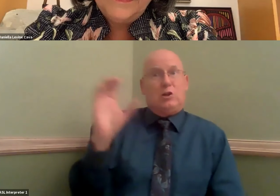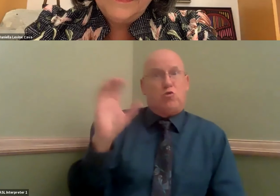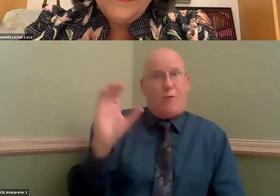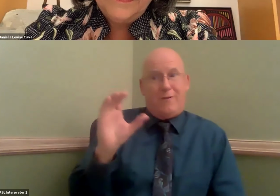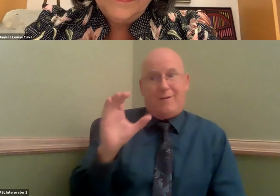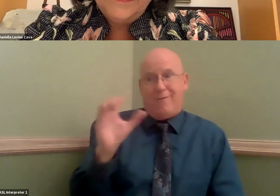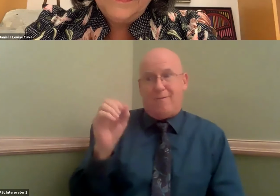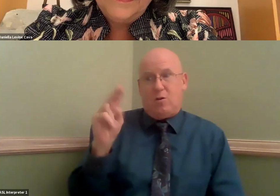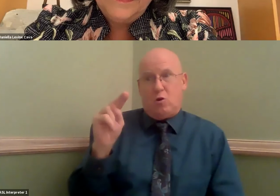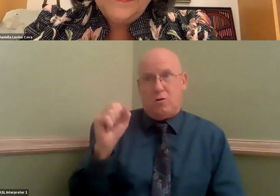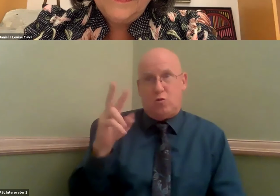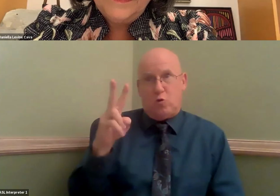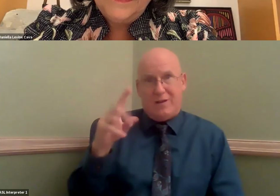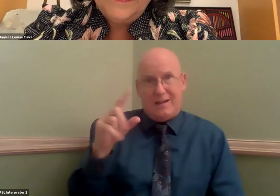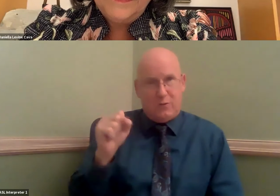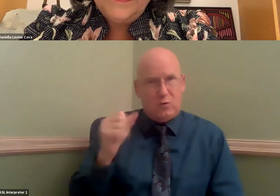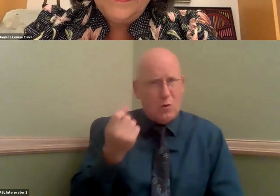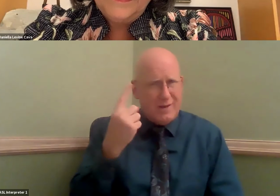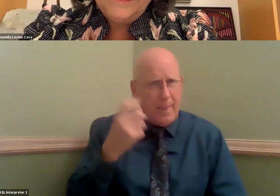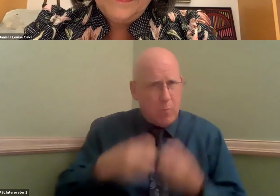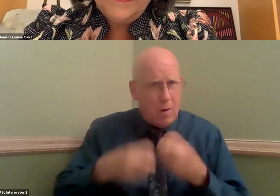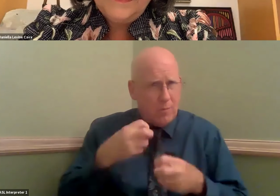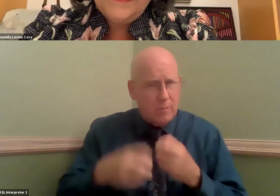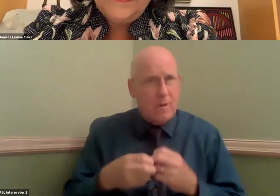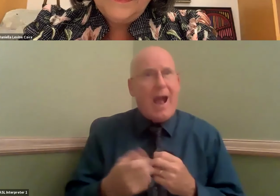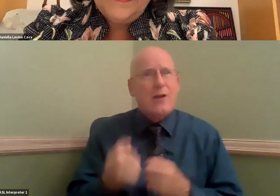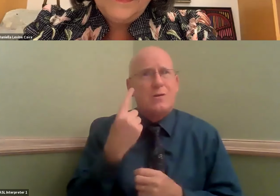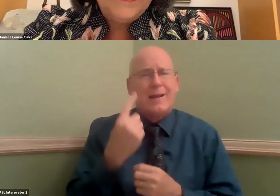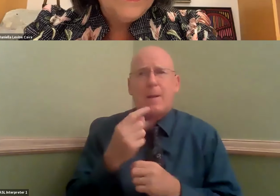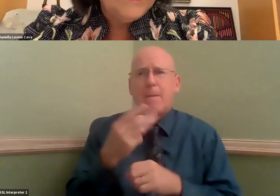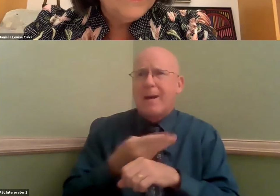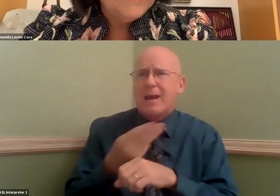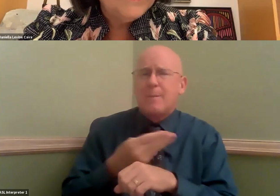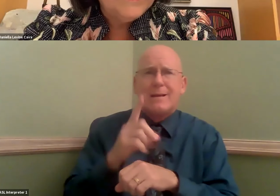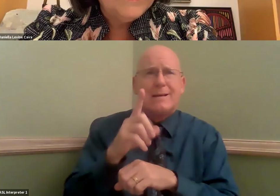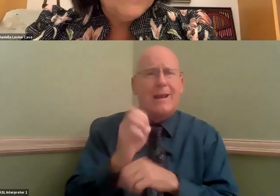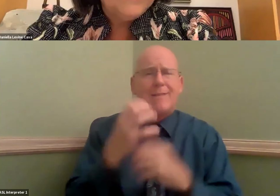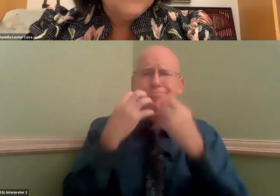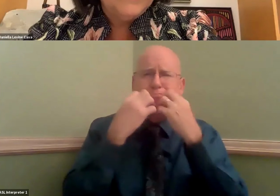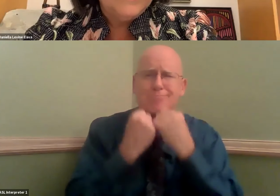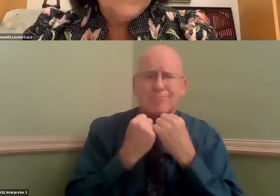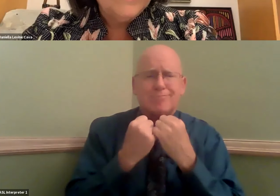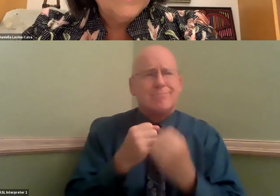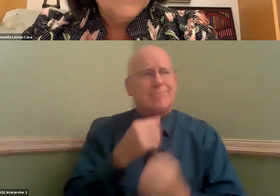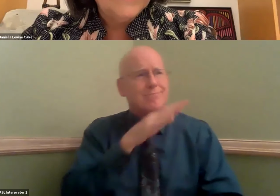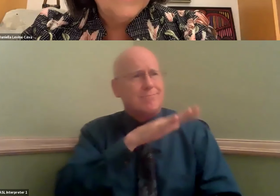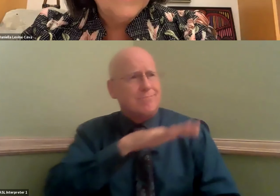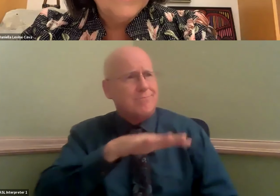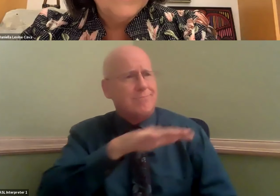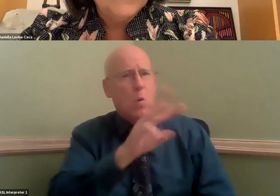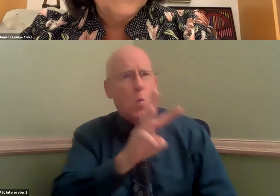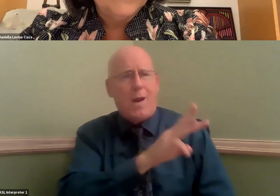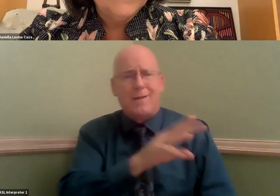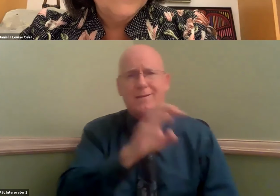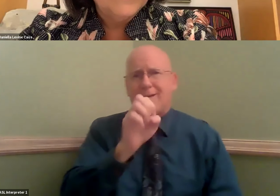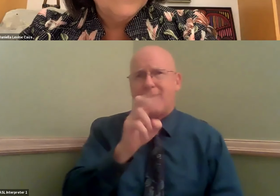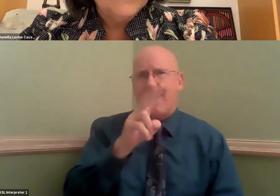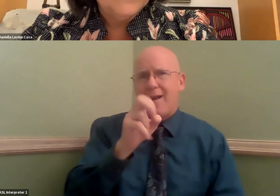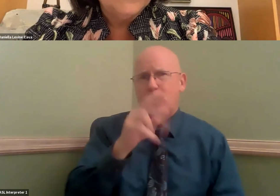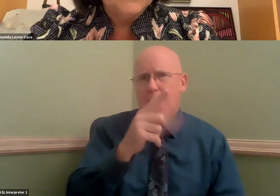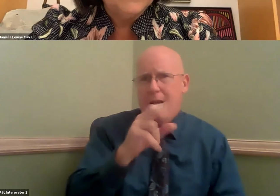fully understand the treasure that we have in Miami-Dade County, not only the Everglades, the Bay, our beaches.